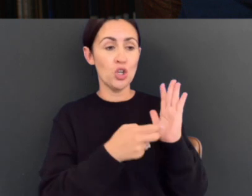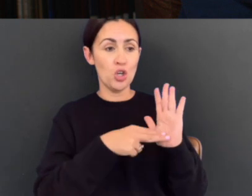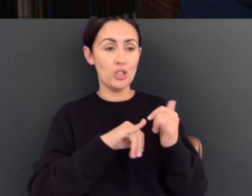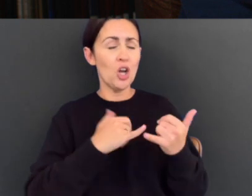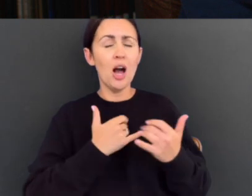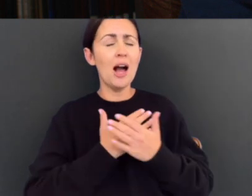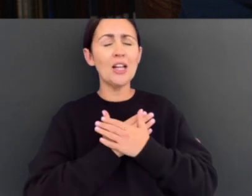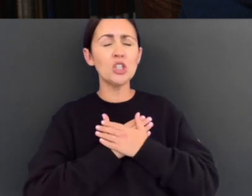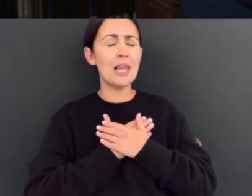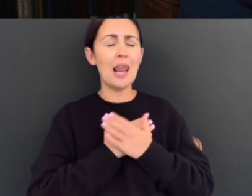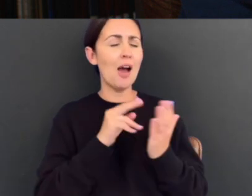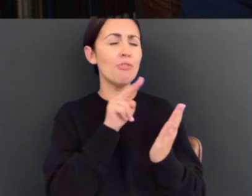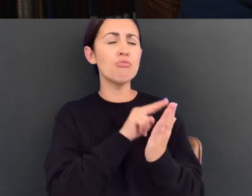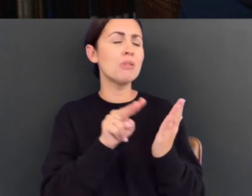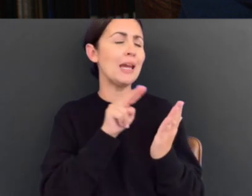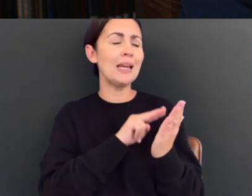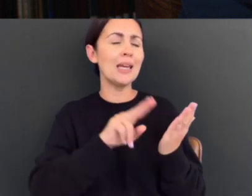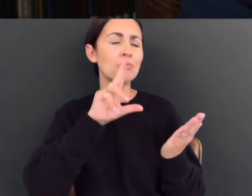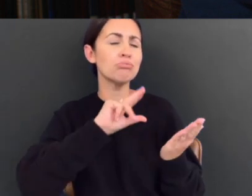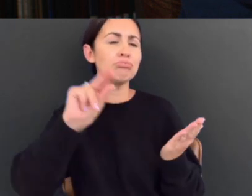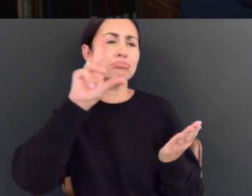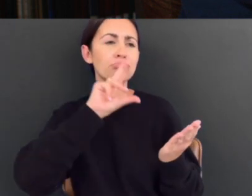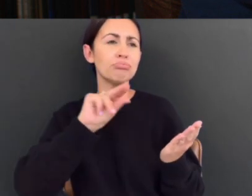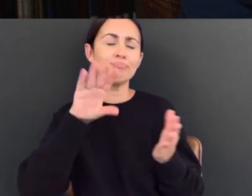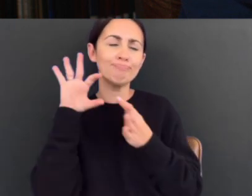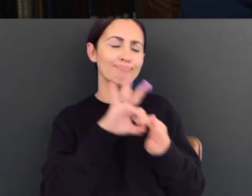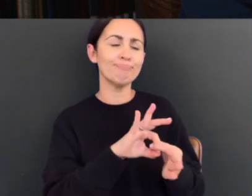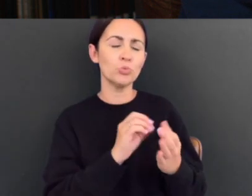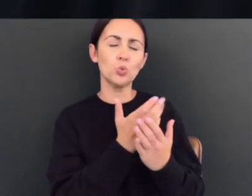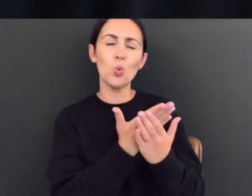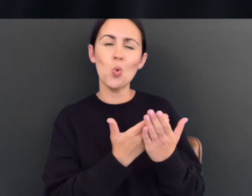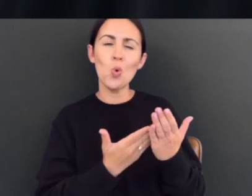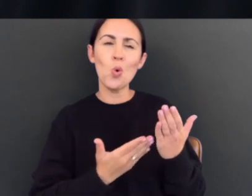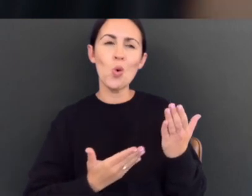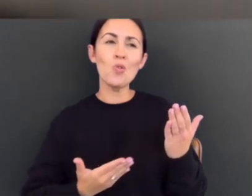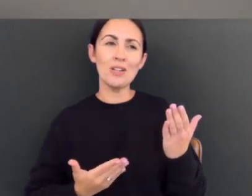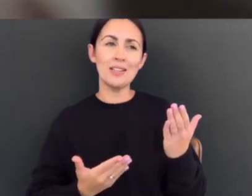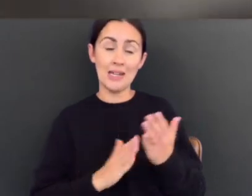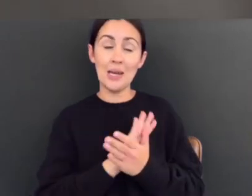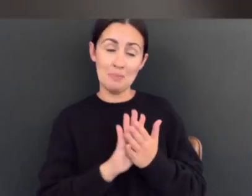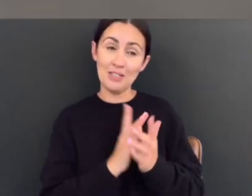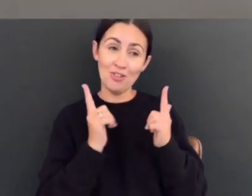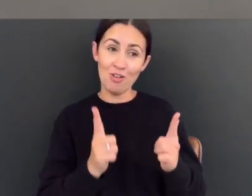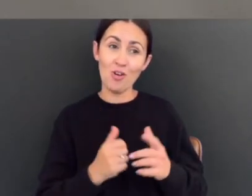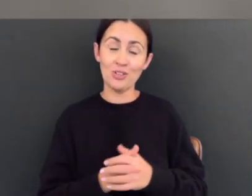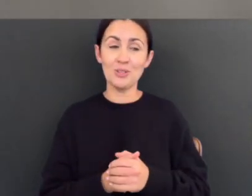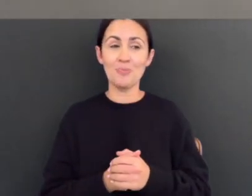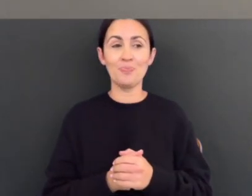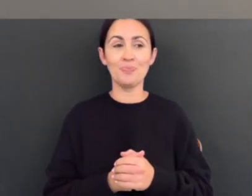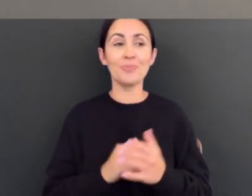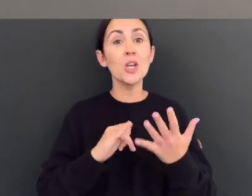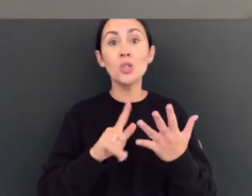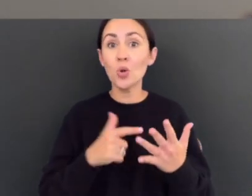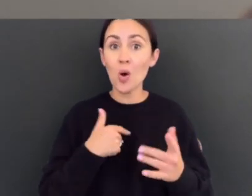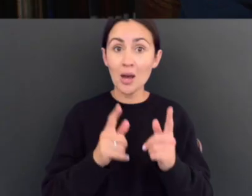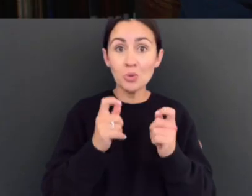about what storytelling means to me, what writing means to me. The story you are about to be told is